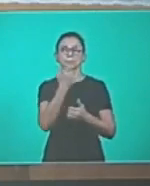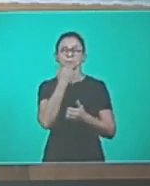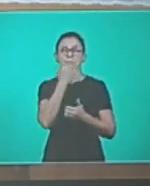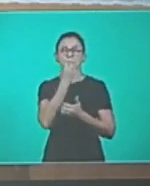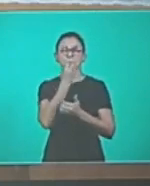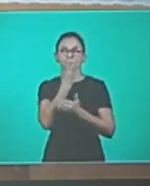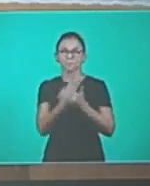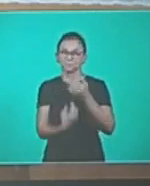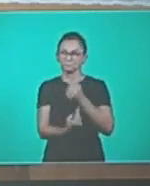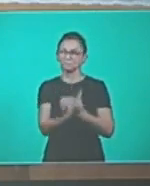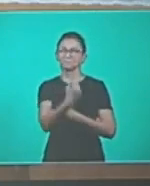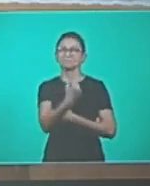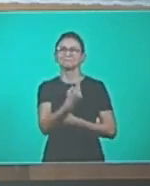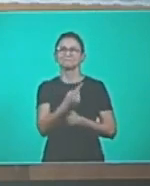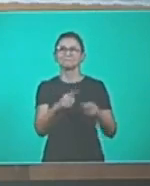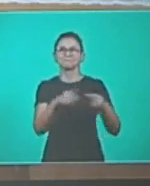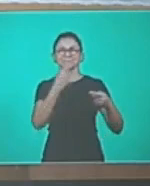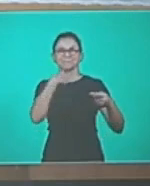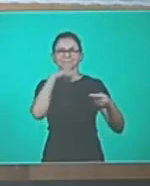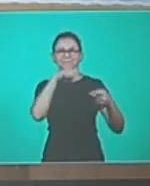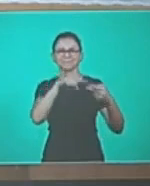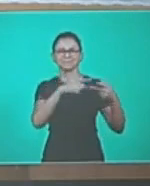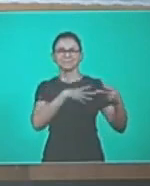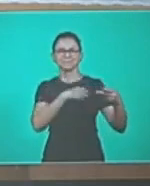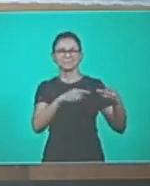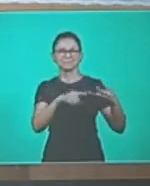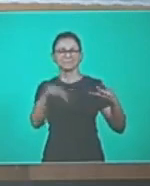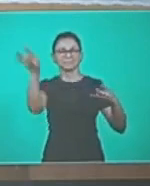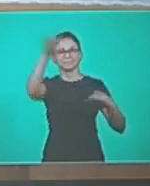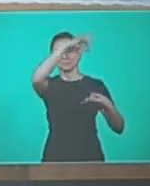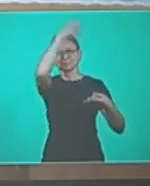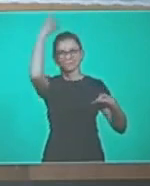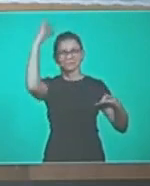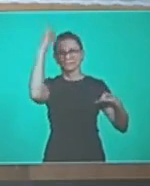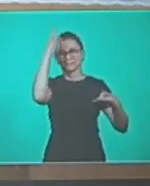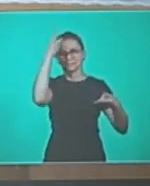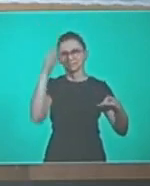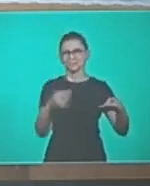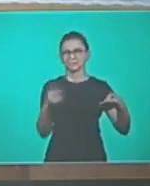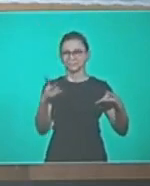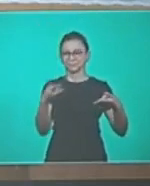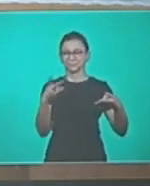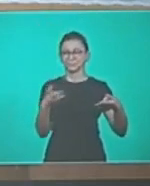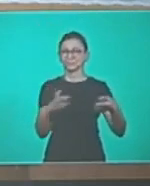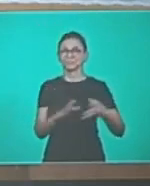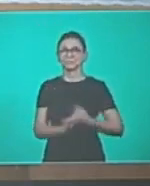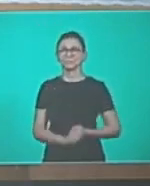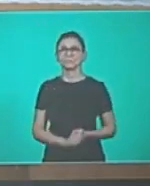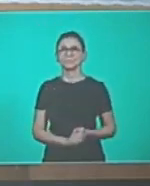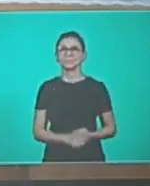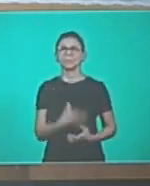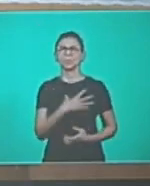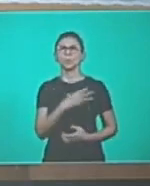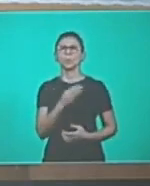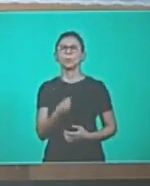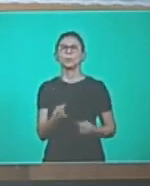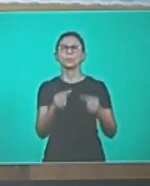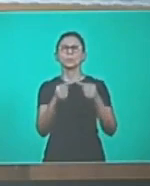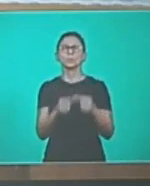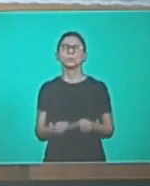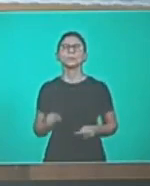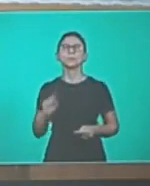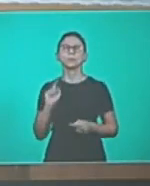the Son, and the Holy Spirit. The result is the church. Now, let's work to find out who is the